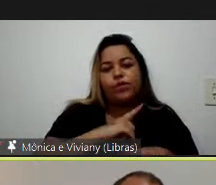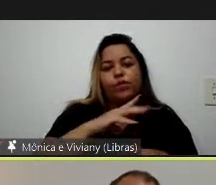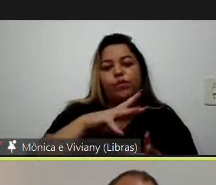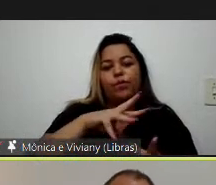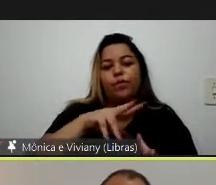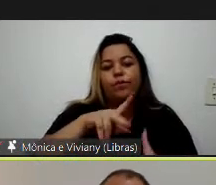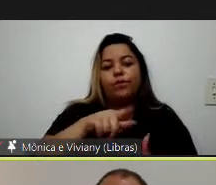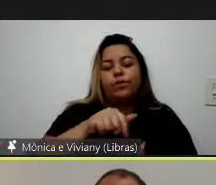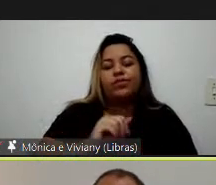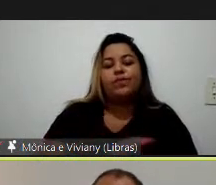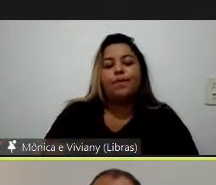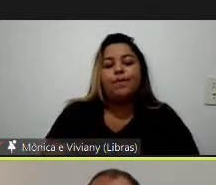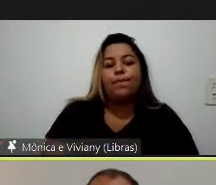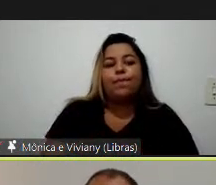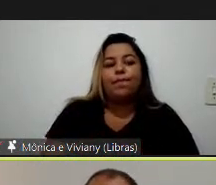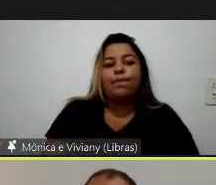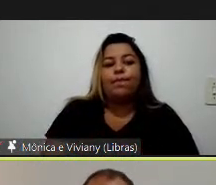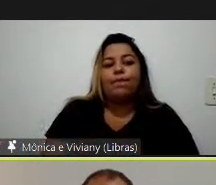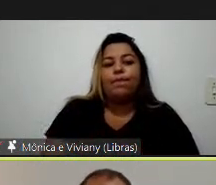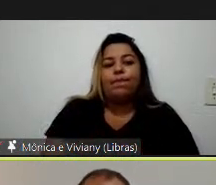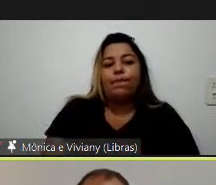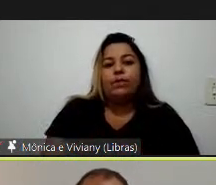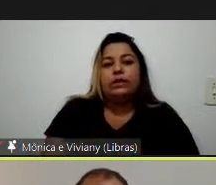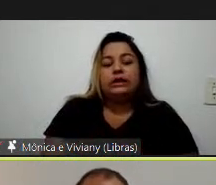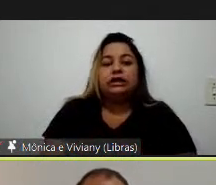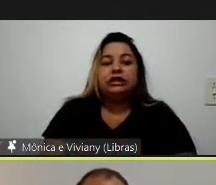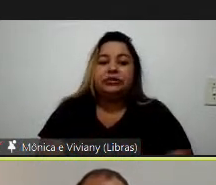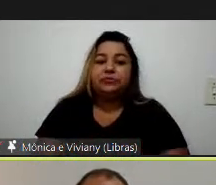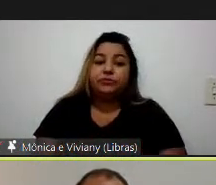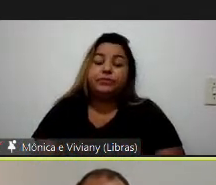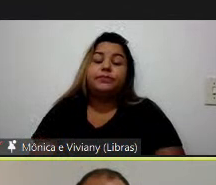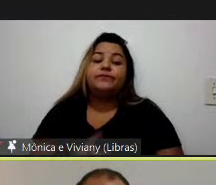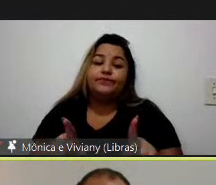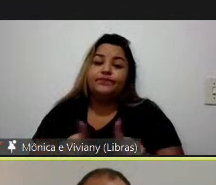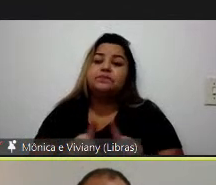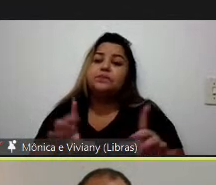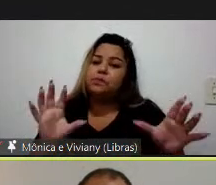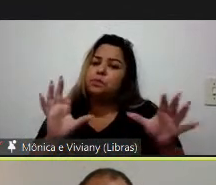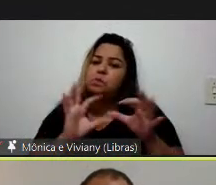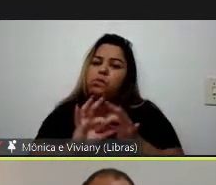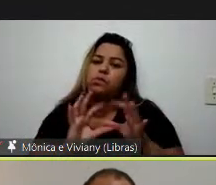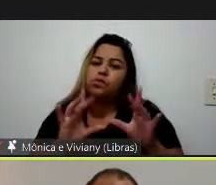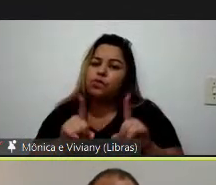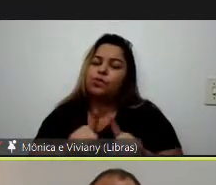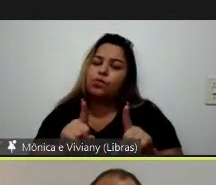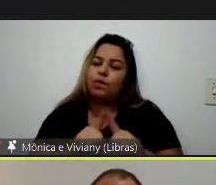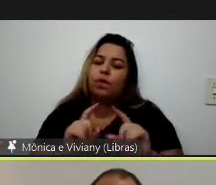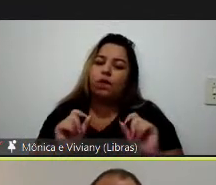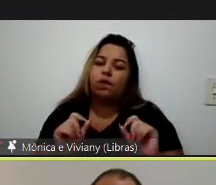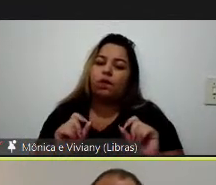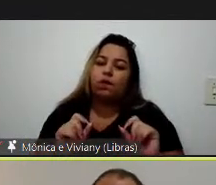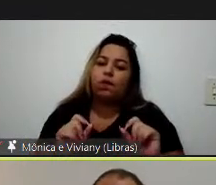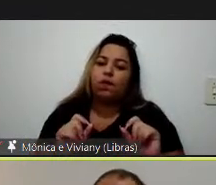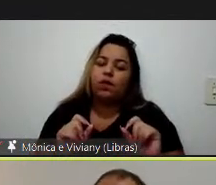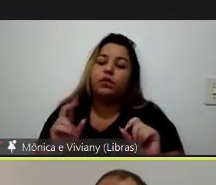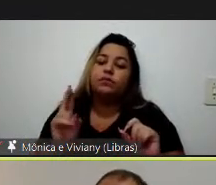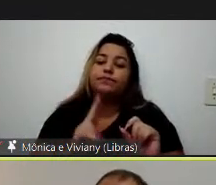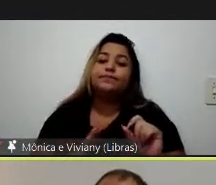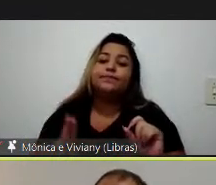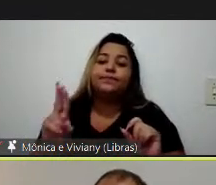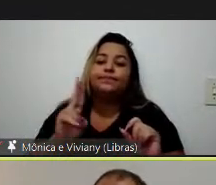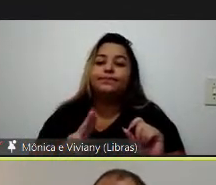Besides these direct links between health and nutrition, there are also important indirect links. For example, the use